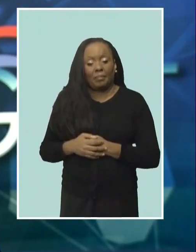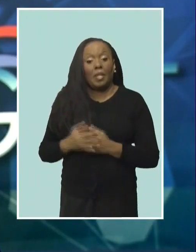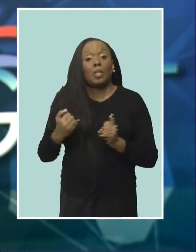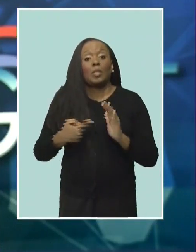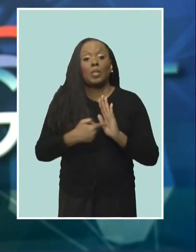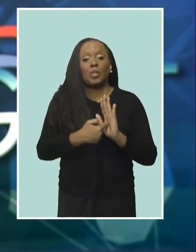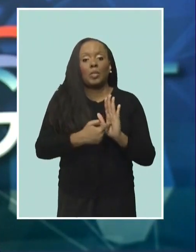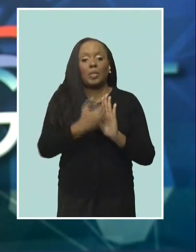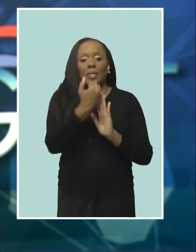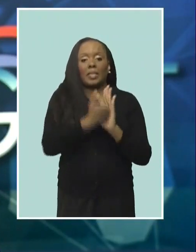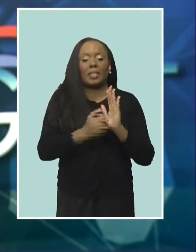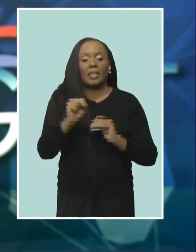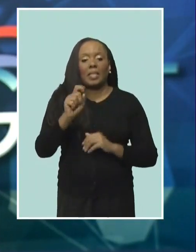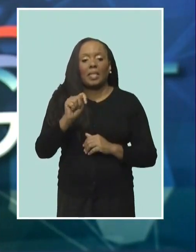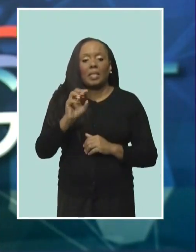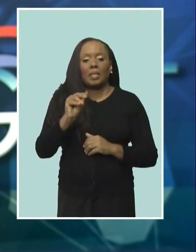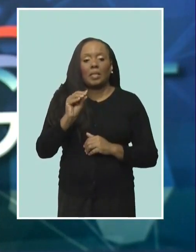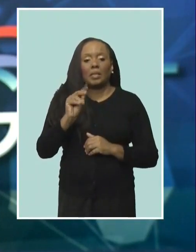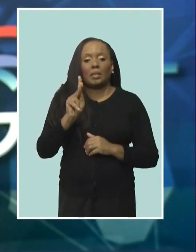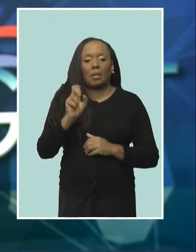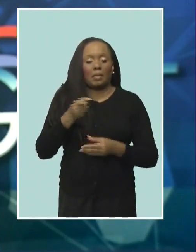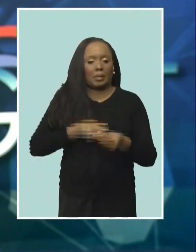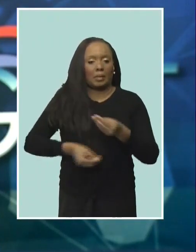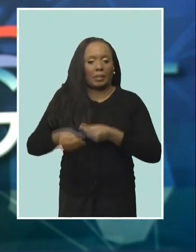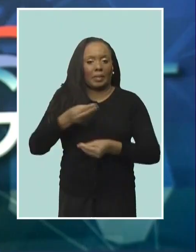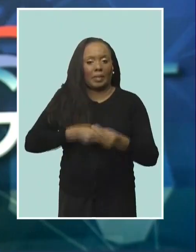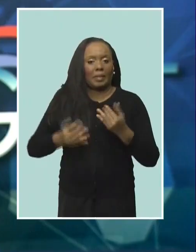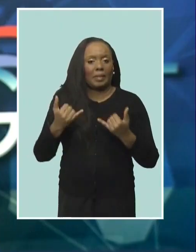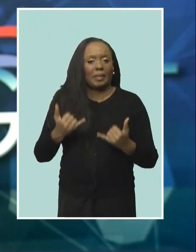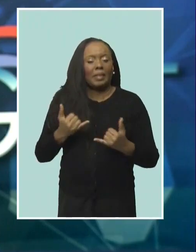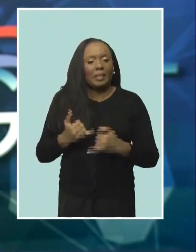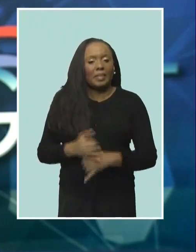Let's take a look now at how the stocks traded locally and regionally today.